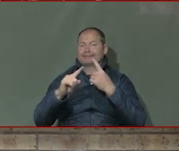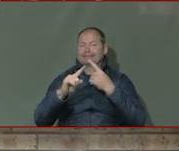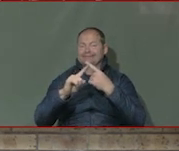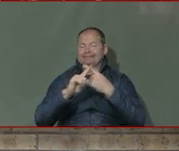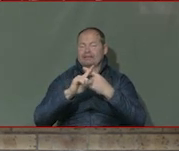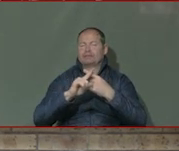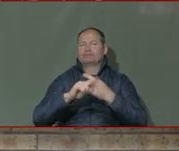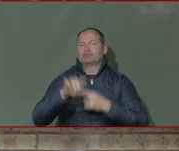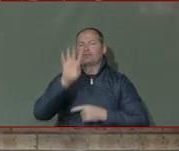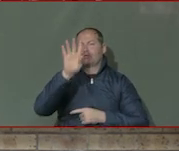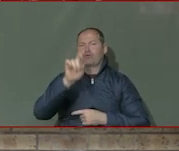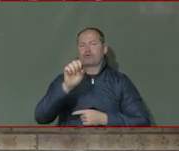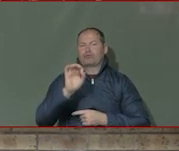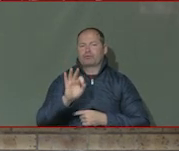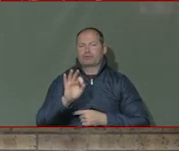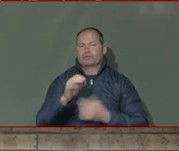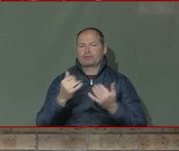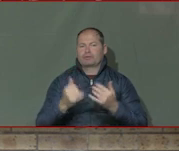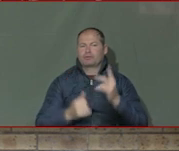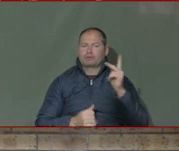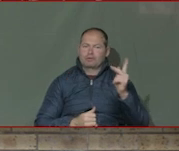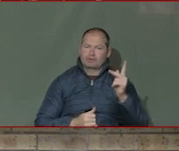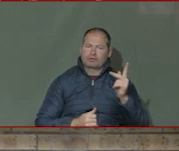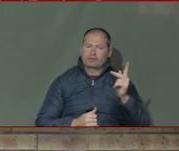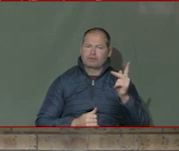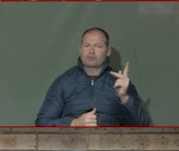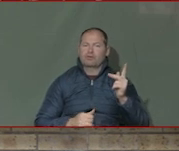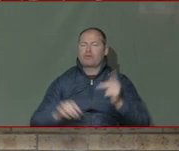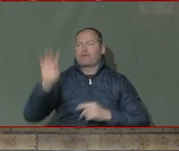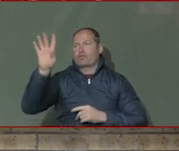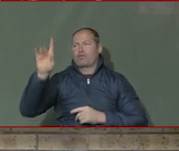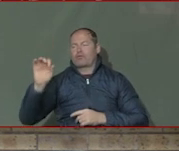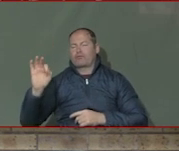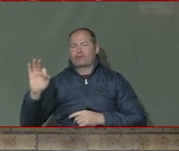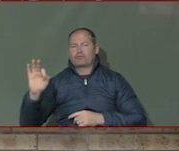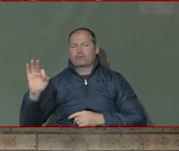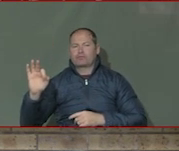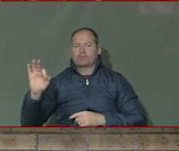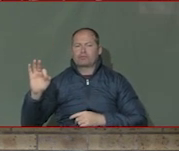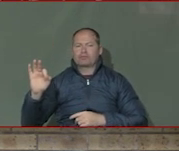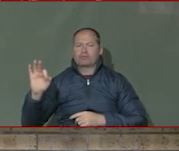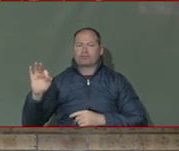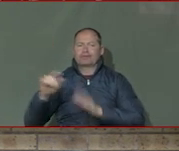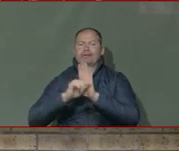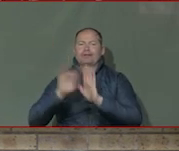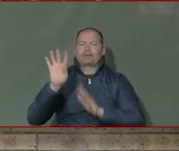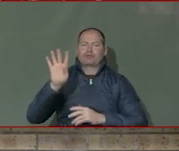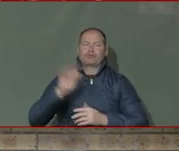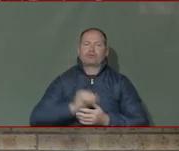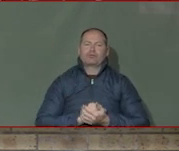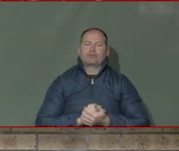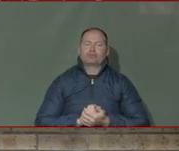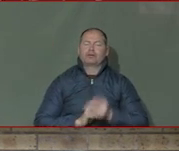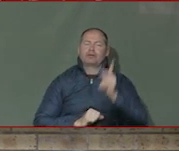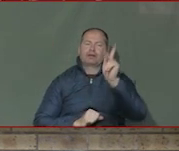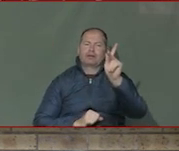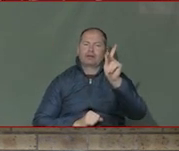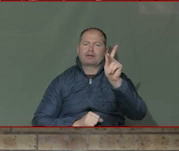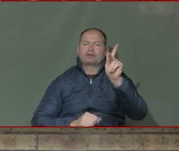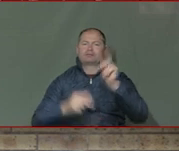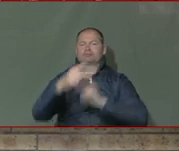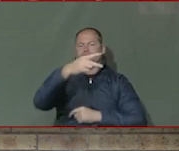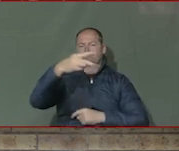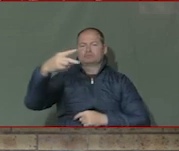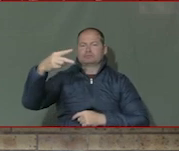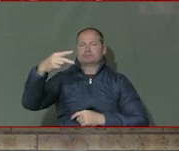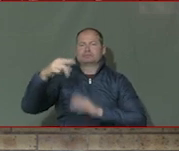to give me k. So I times this side by 4 over 3, so it's equal to negative 4. K is equal to negative 4. They also